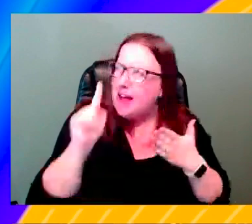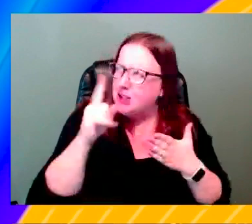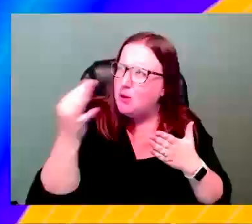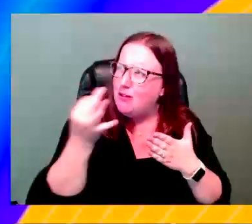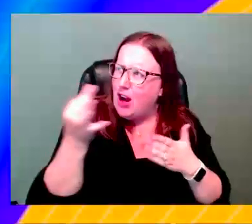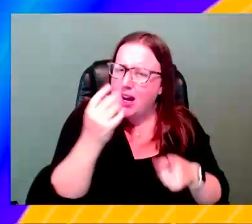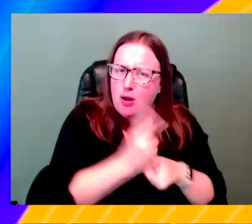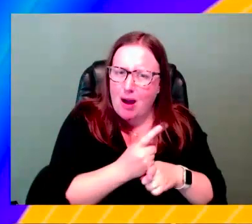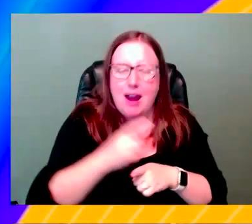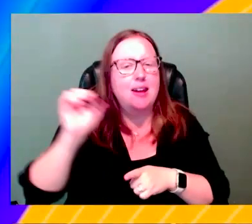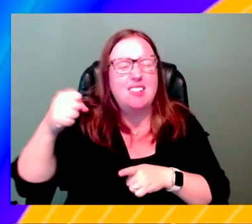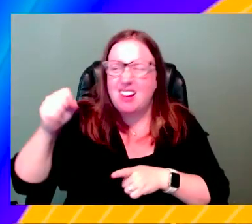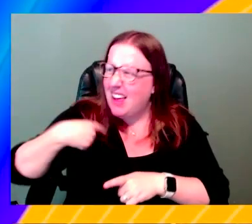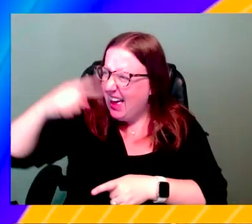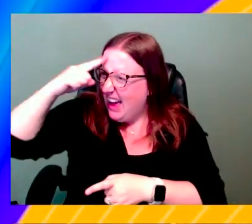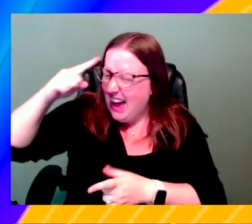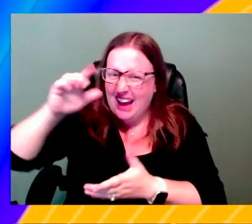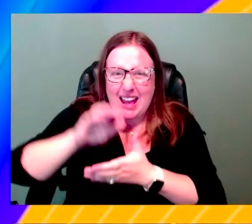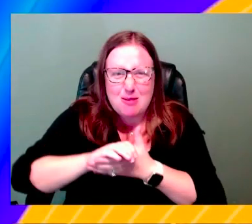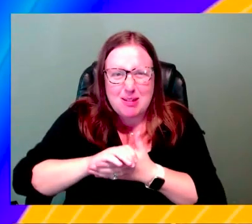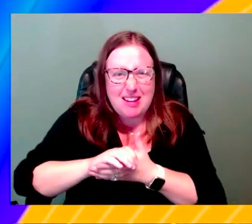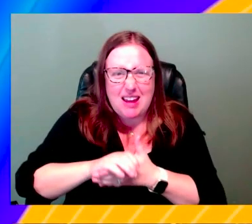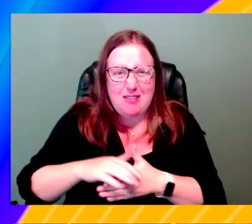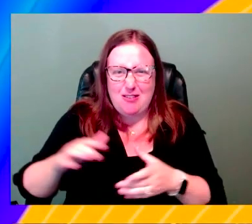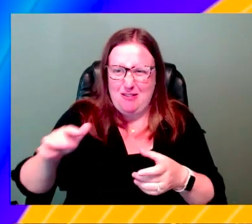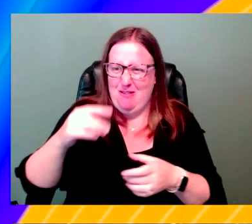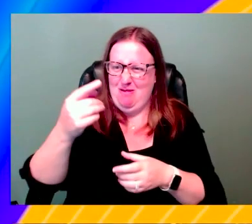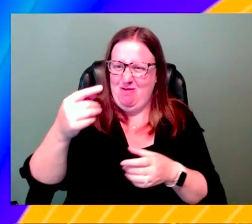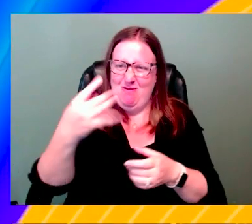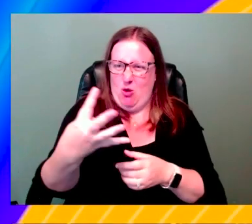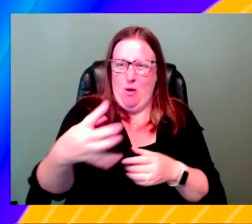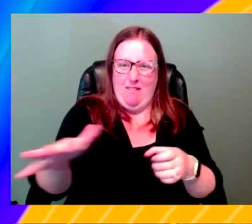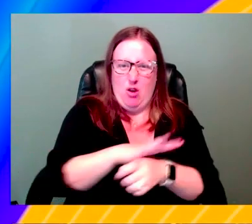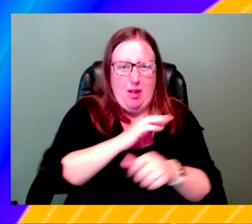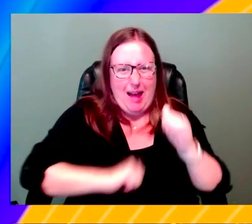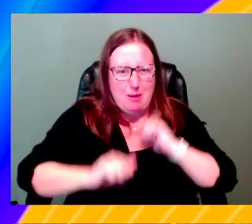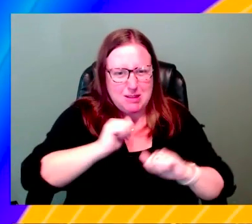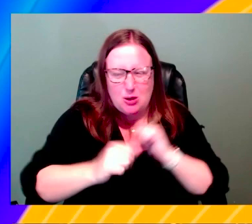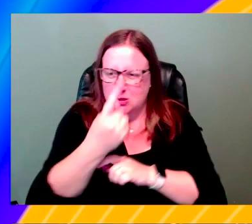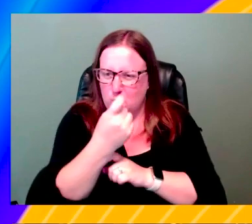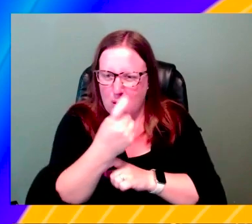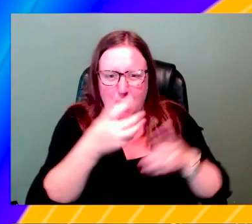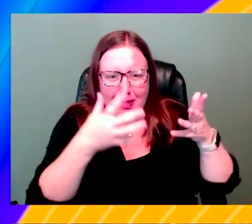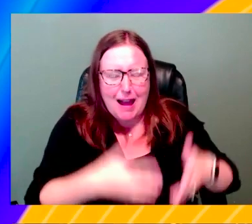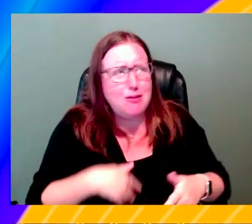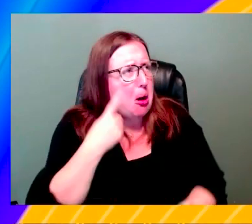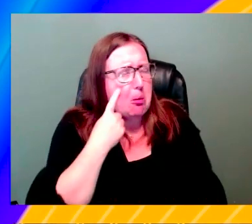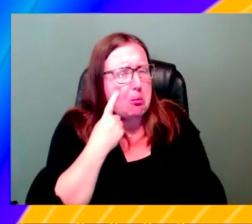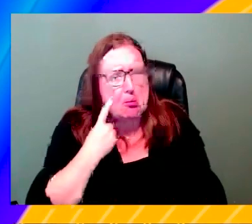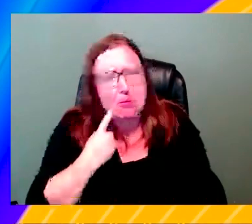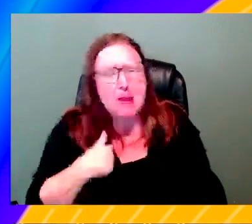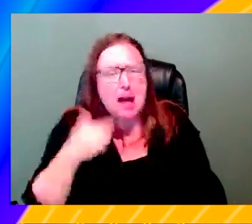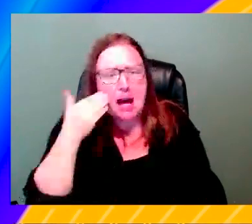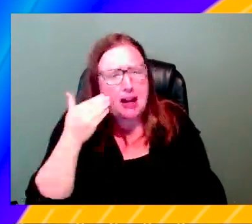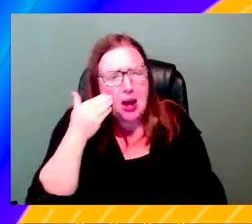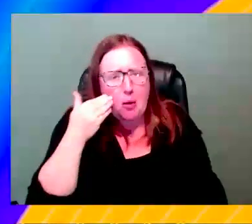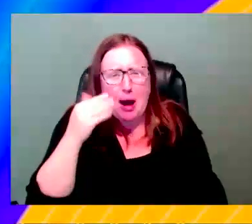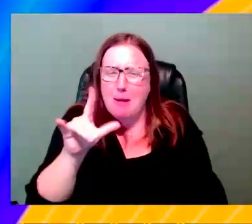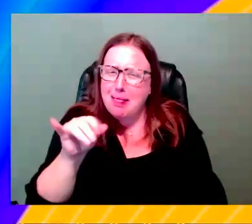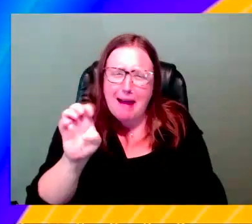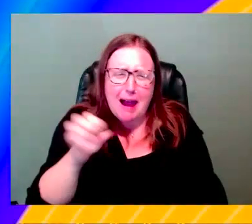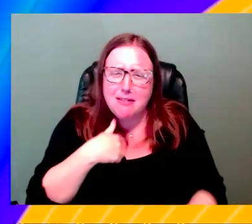Right? I can't believe we've already done 4 full episodes. I know. Only one more coming up. You're going to make me cry, Forrest. Don't make me cry live on TV.